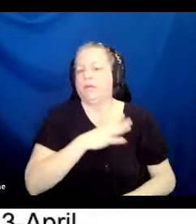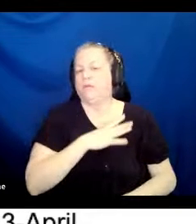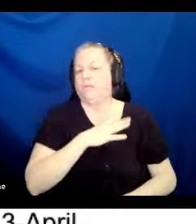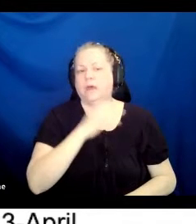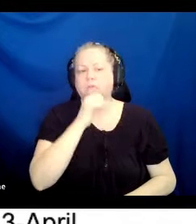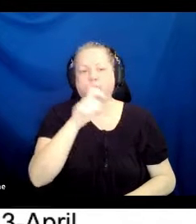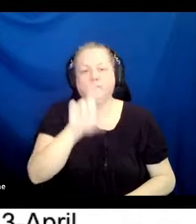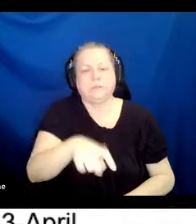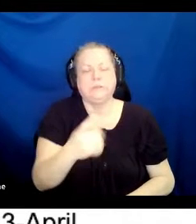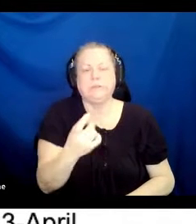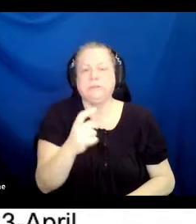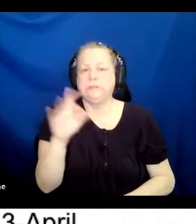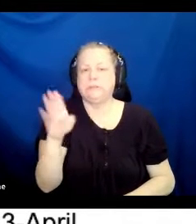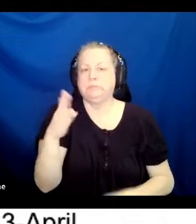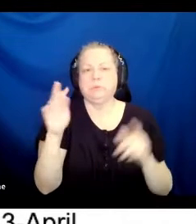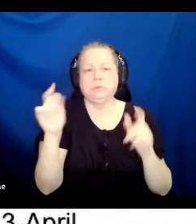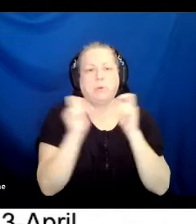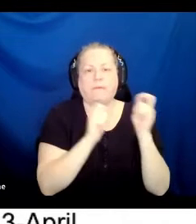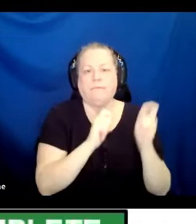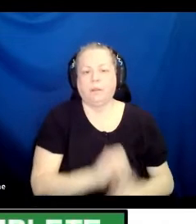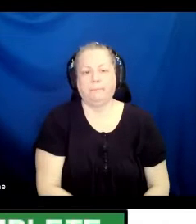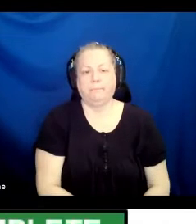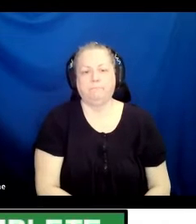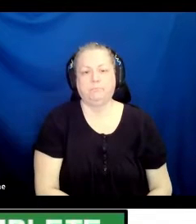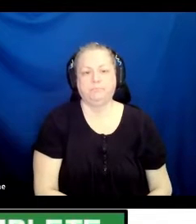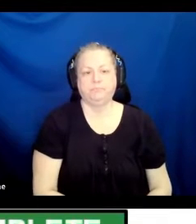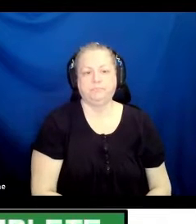envelope. Next slide.